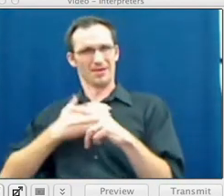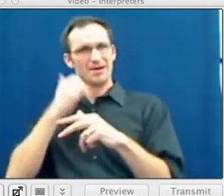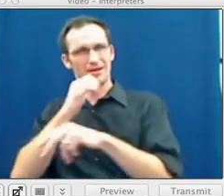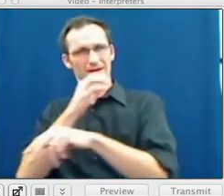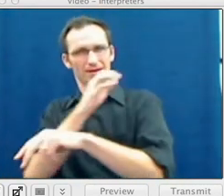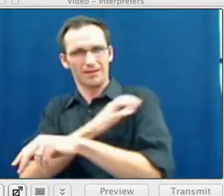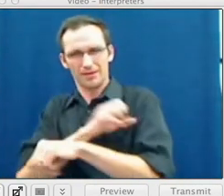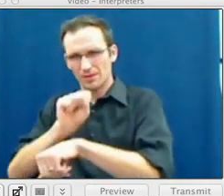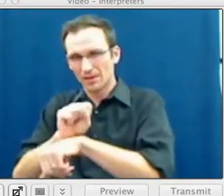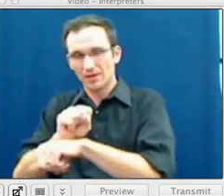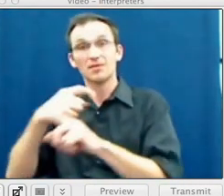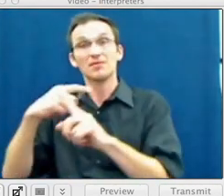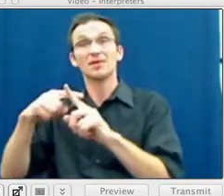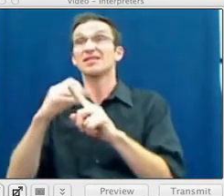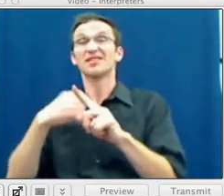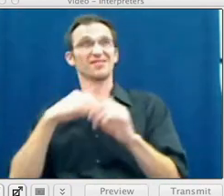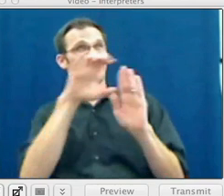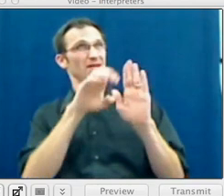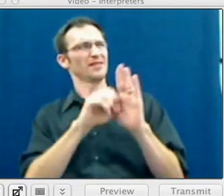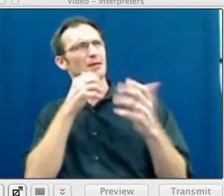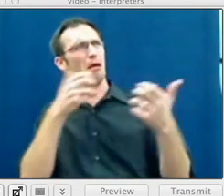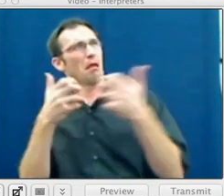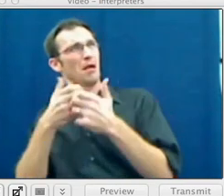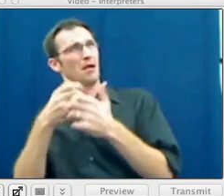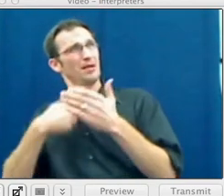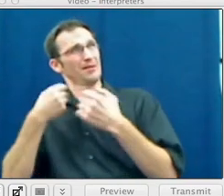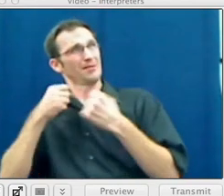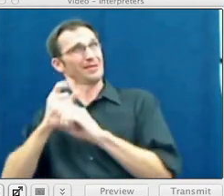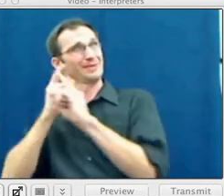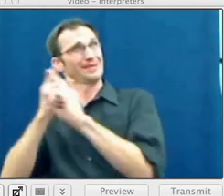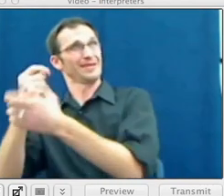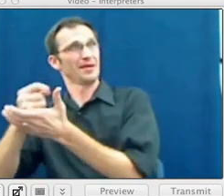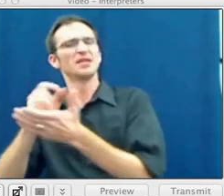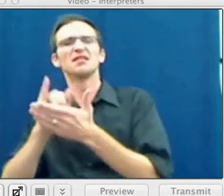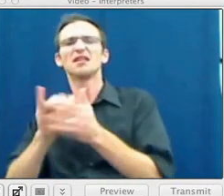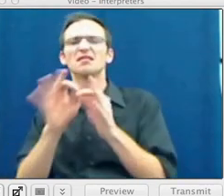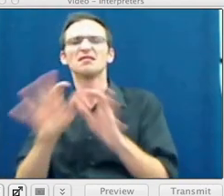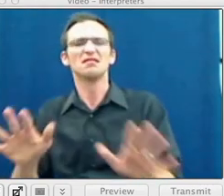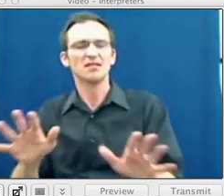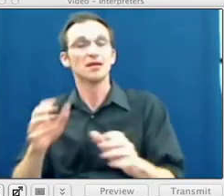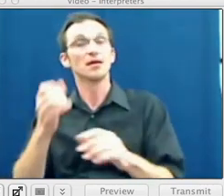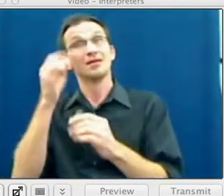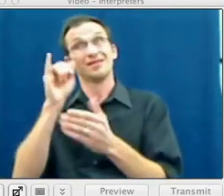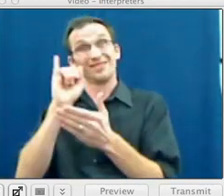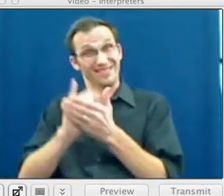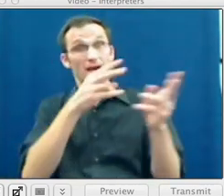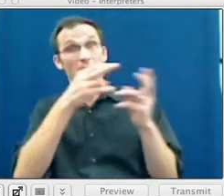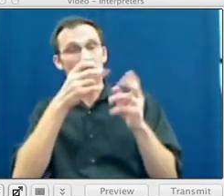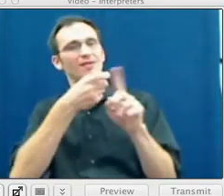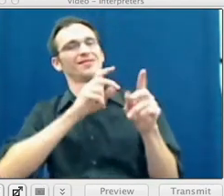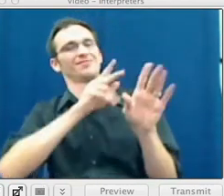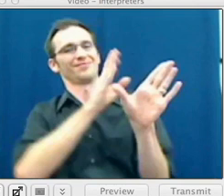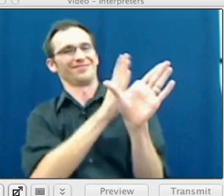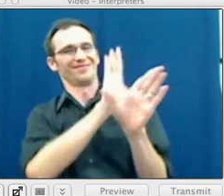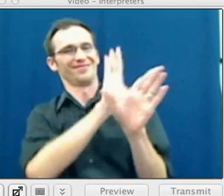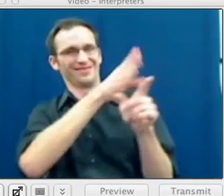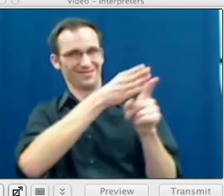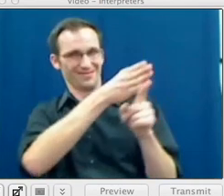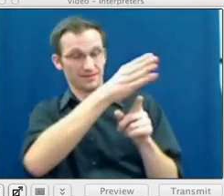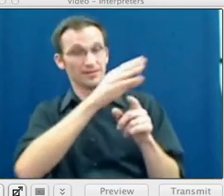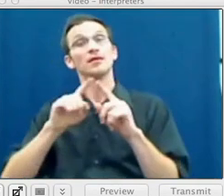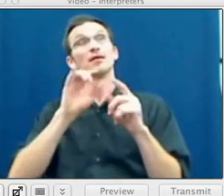therapeutic venture, are useless. Now, of course, this comes from psychology, but the piece that is very applicable to us